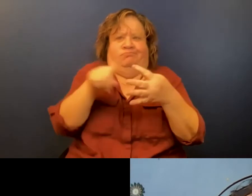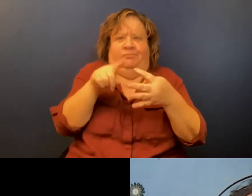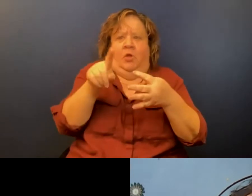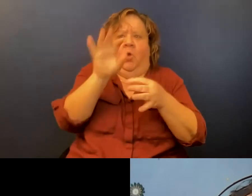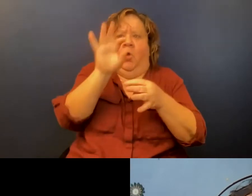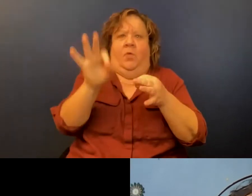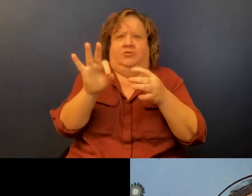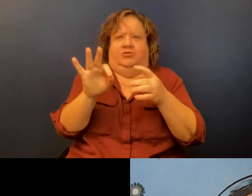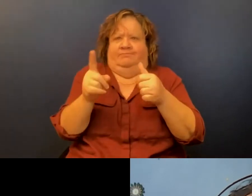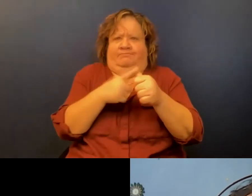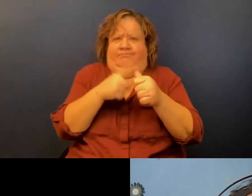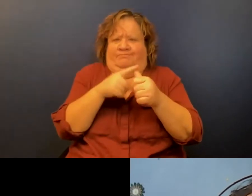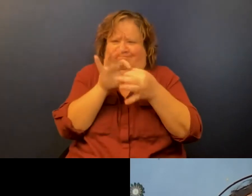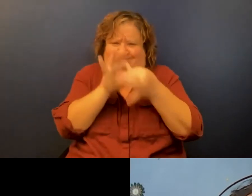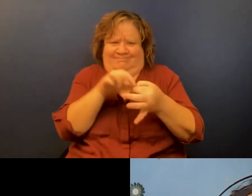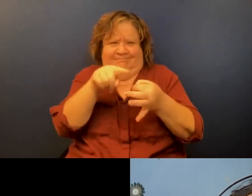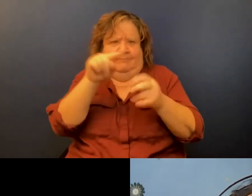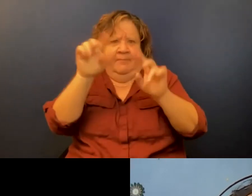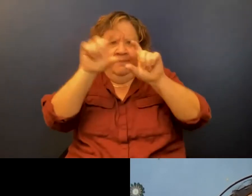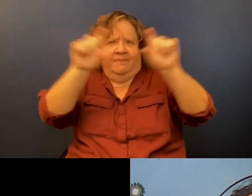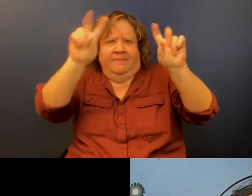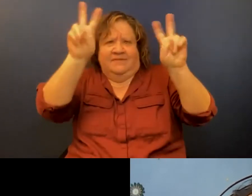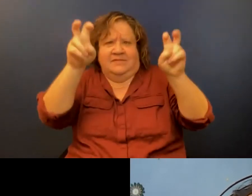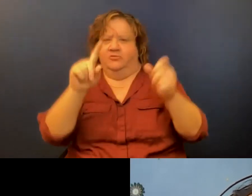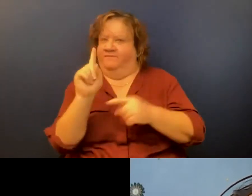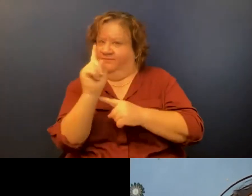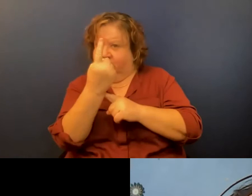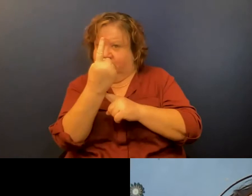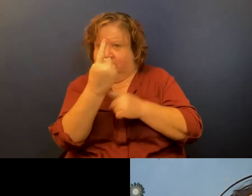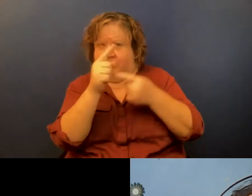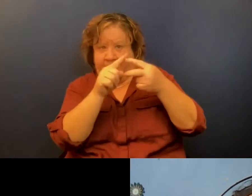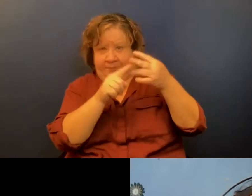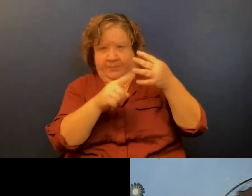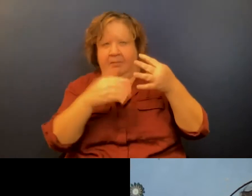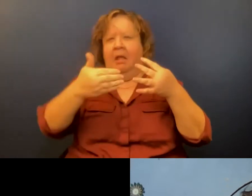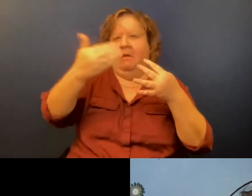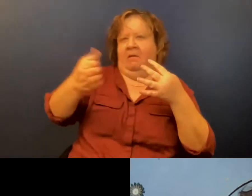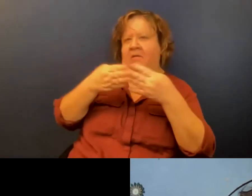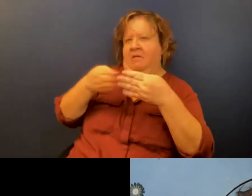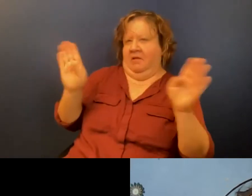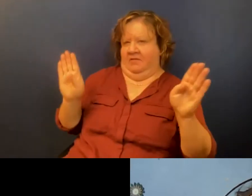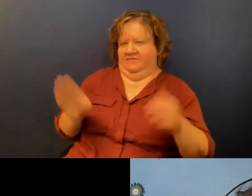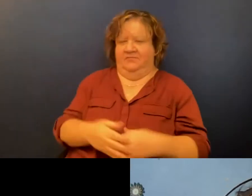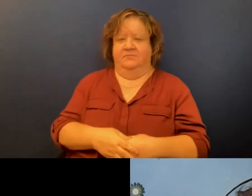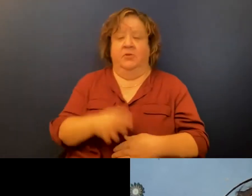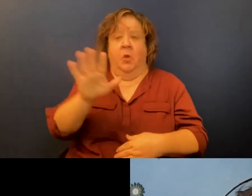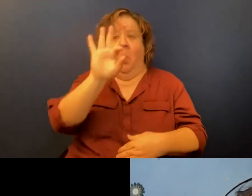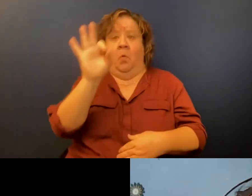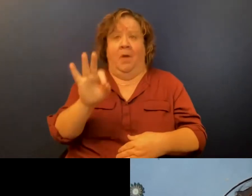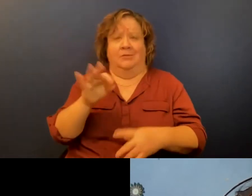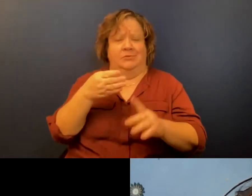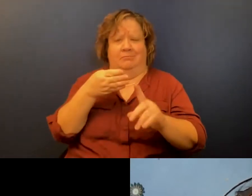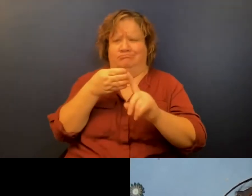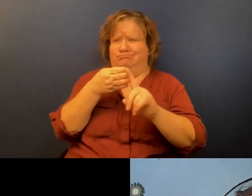discussion. If you want to ask anything else, you can send an email to the host